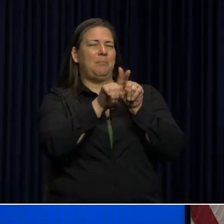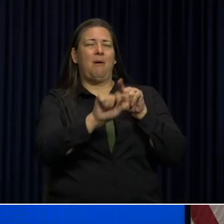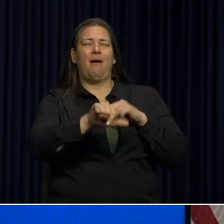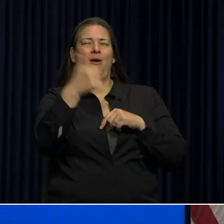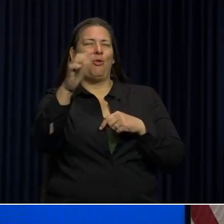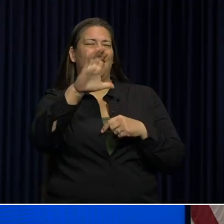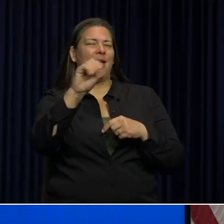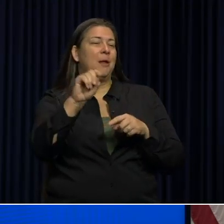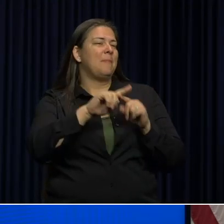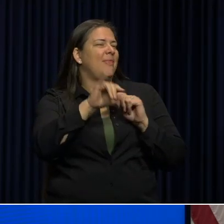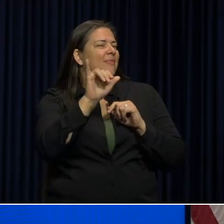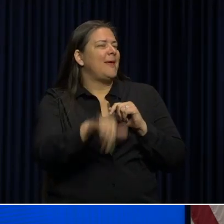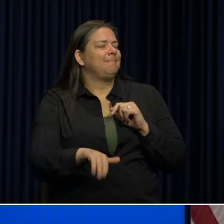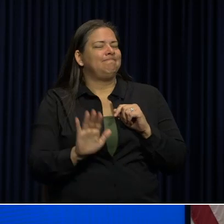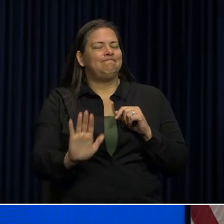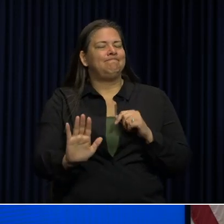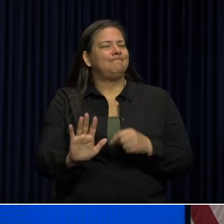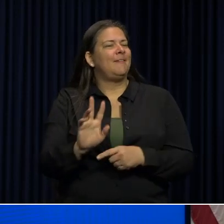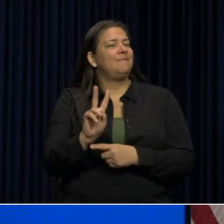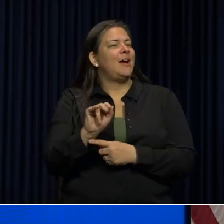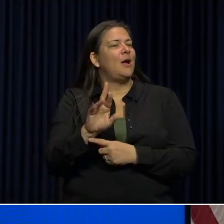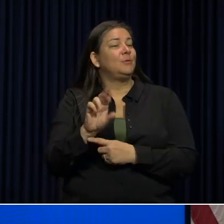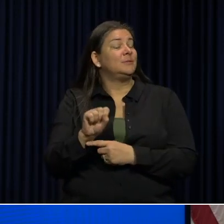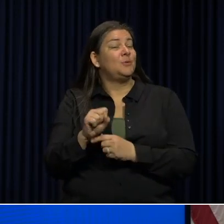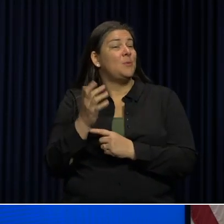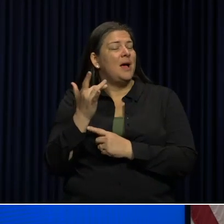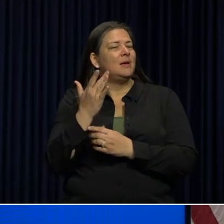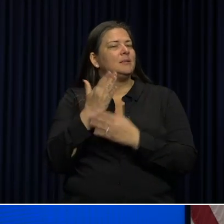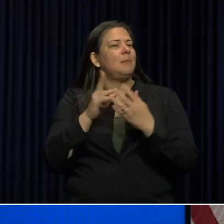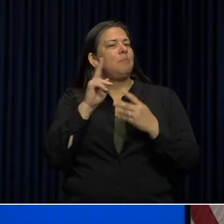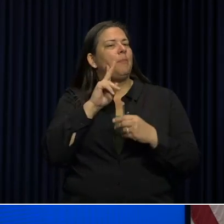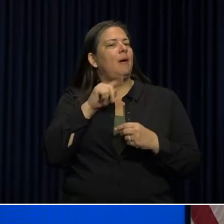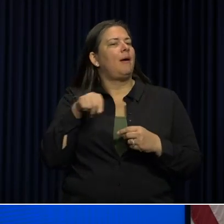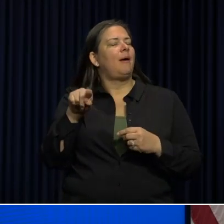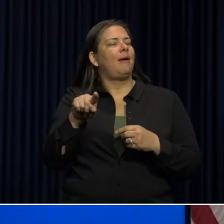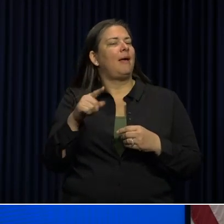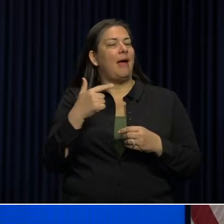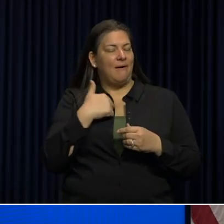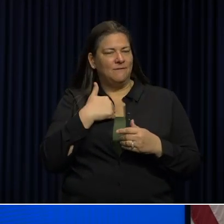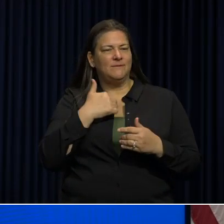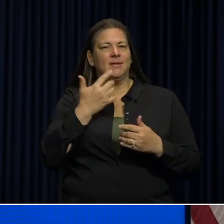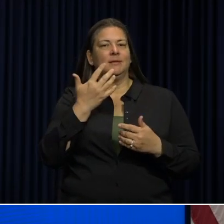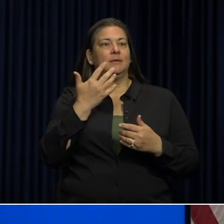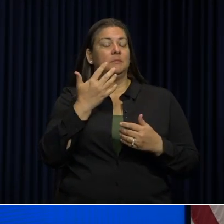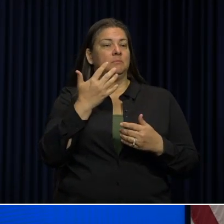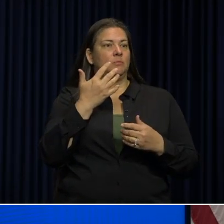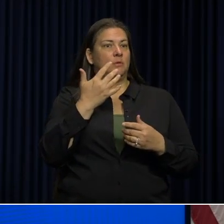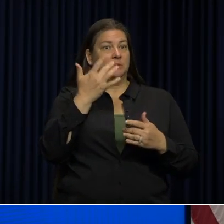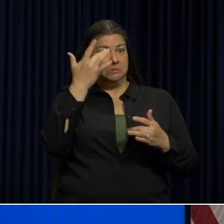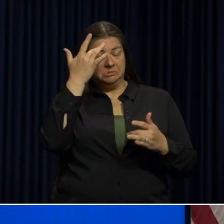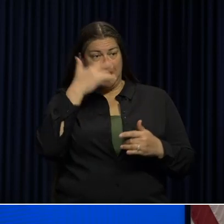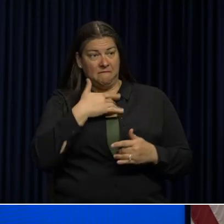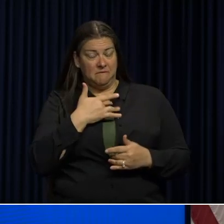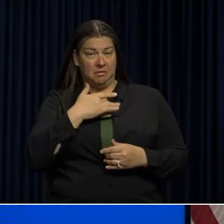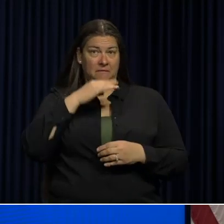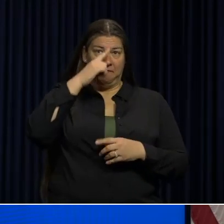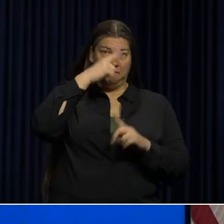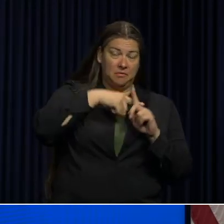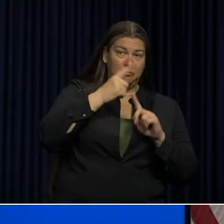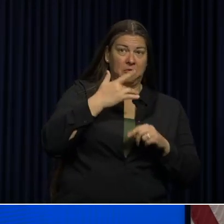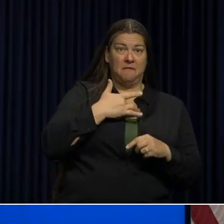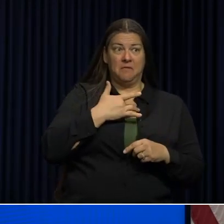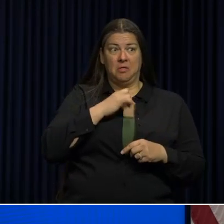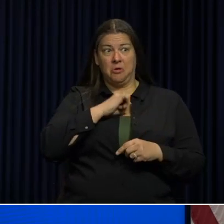this virus works. Some people are asymptomatic. Some people are just a little symptomatic. And some people who get it, it